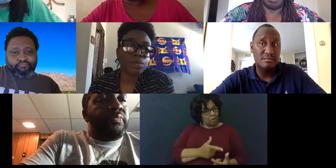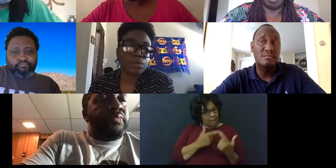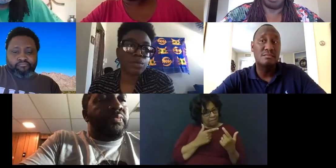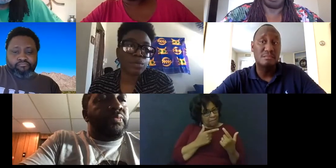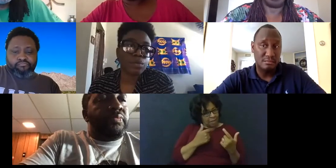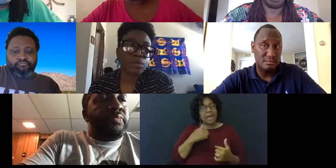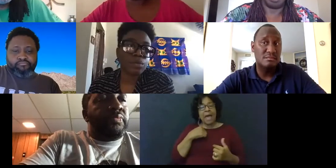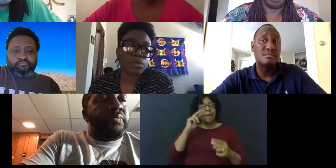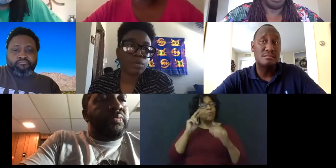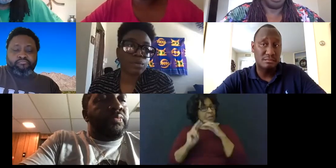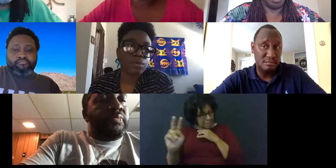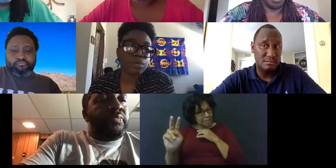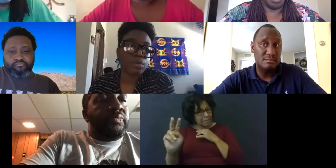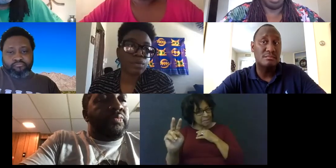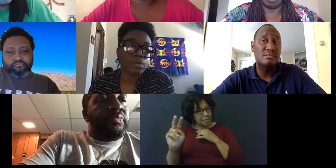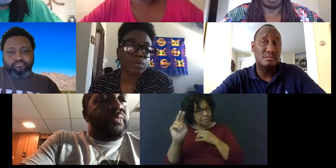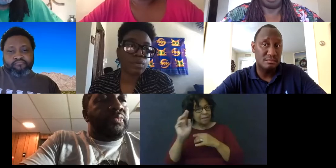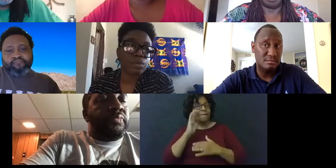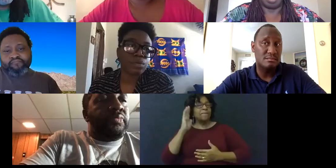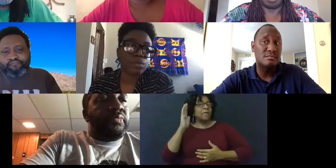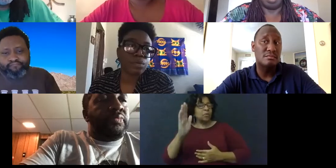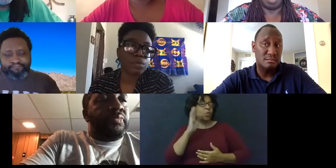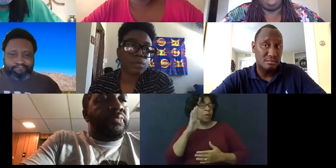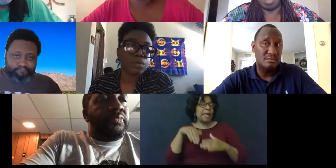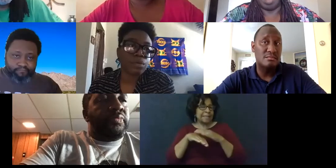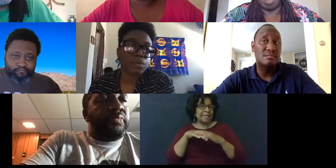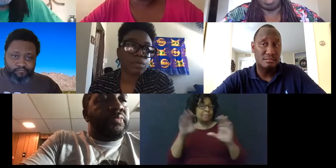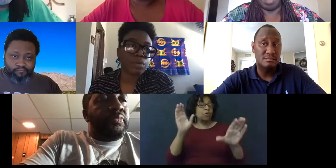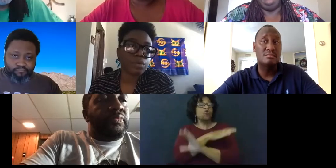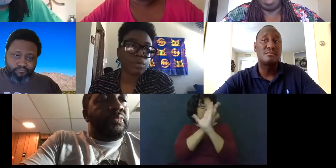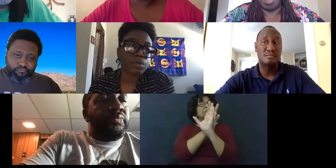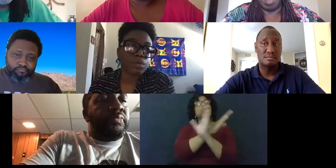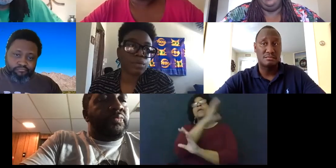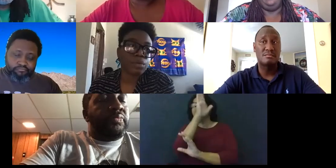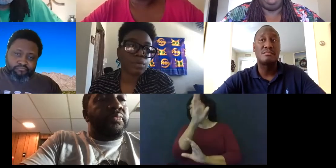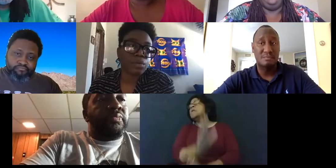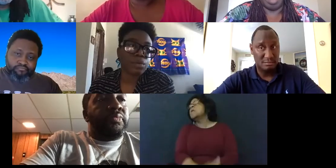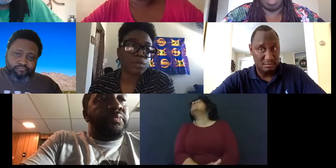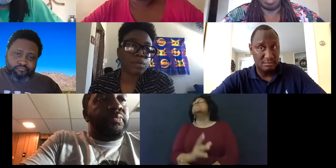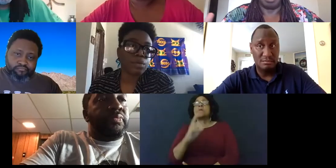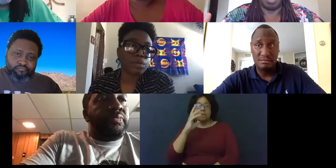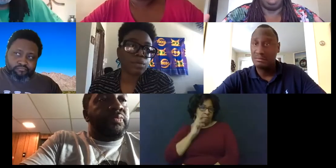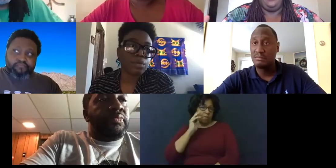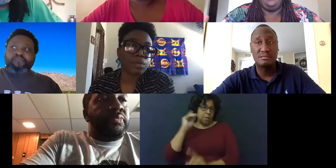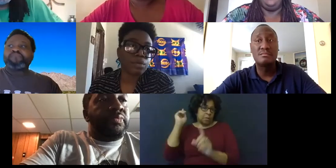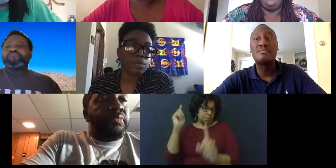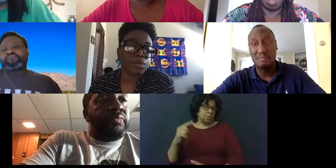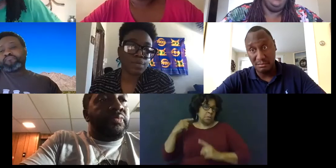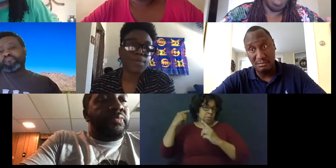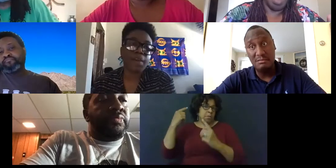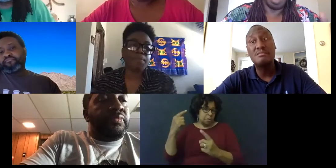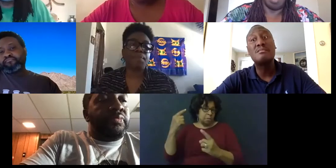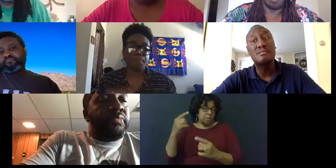predict in the future an accessibility crisis that we have not dealt with in any sort of capacity,